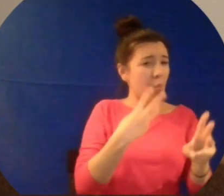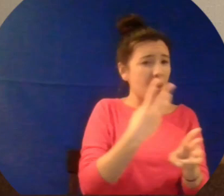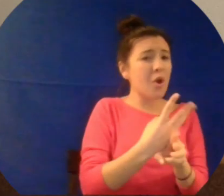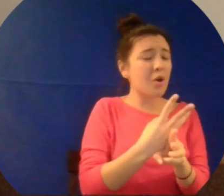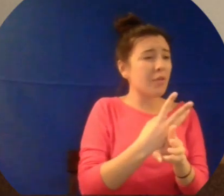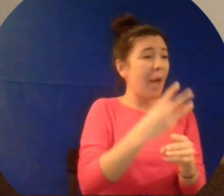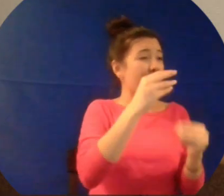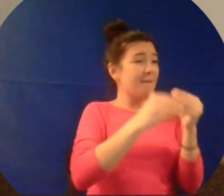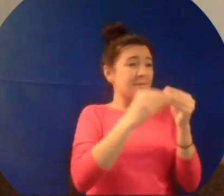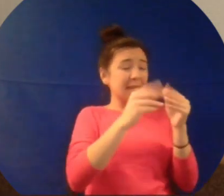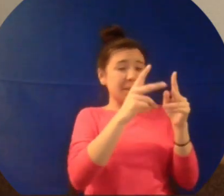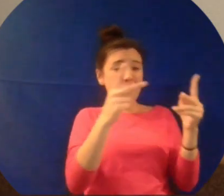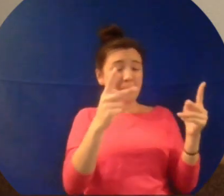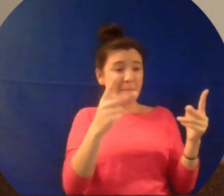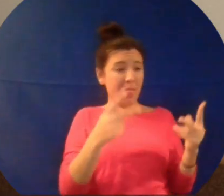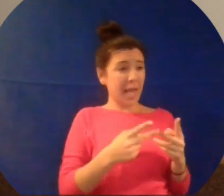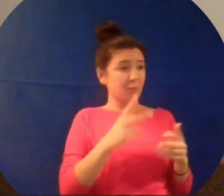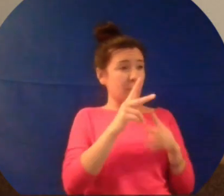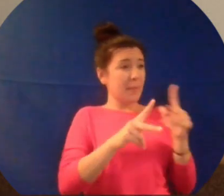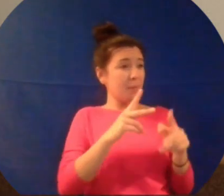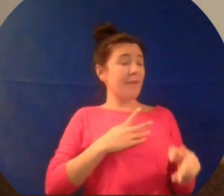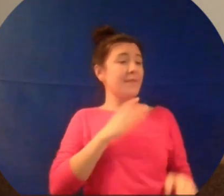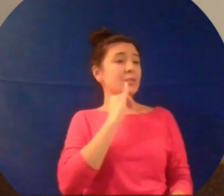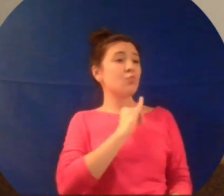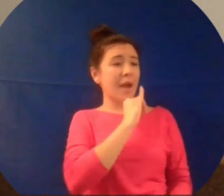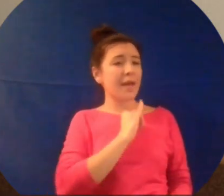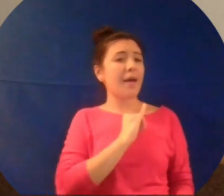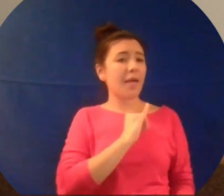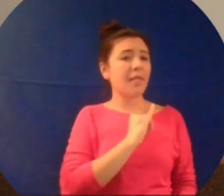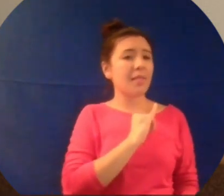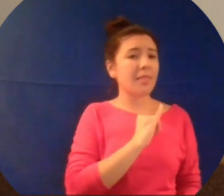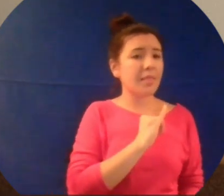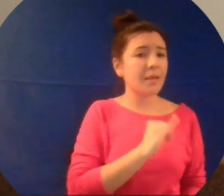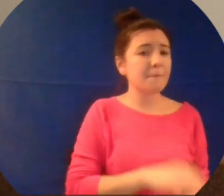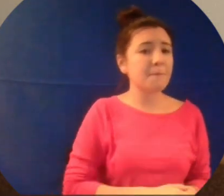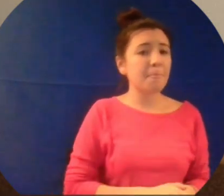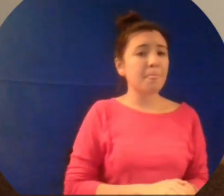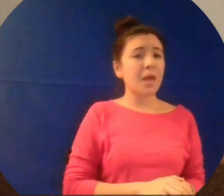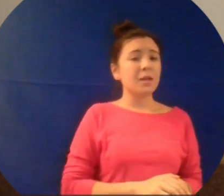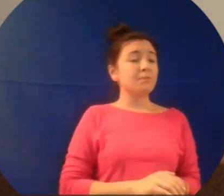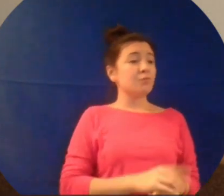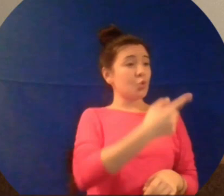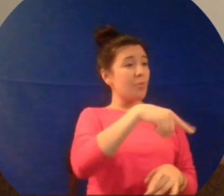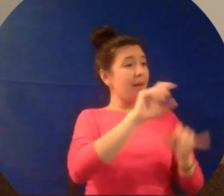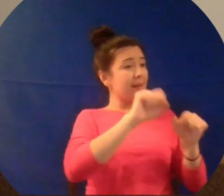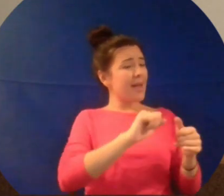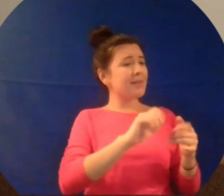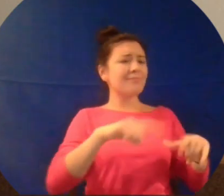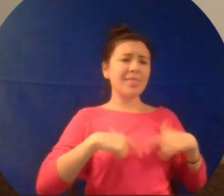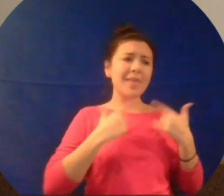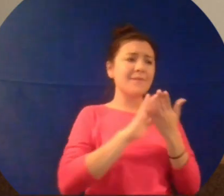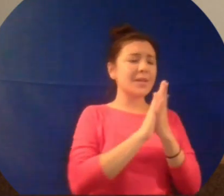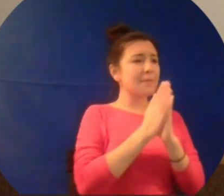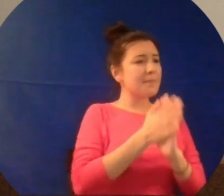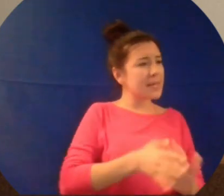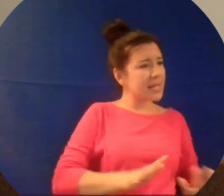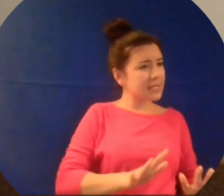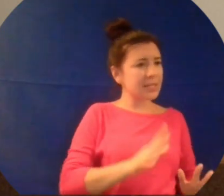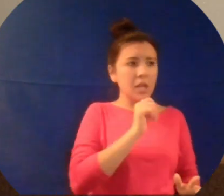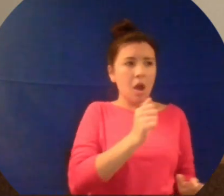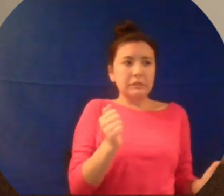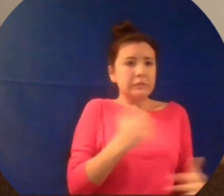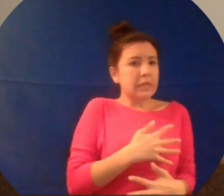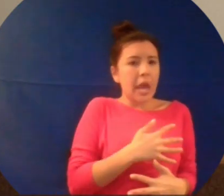my people Israel. I will plant them so that they may dwell in their place without further